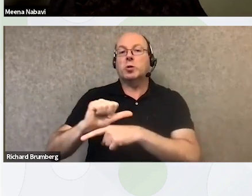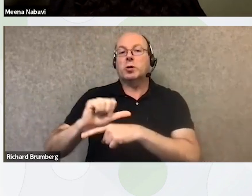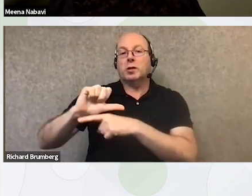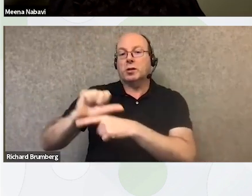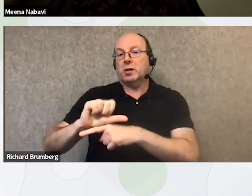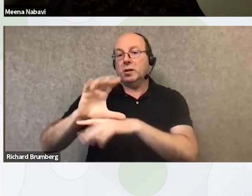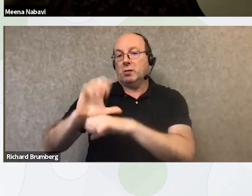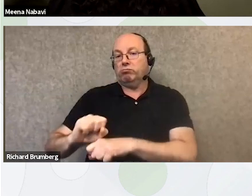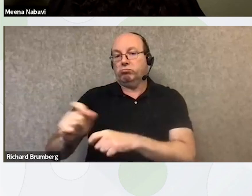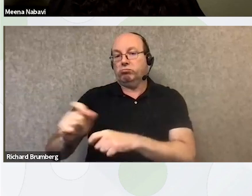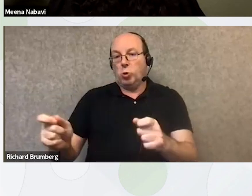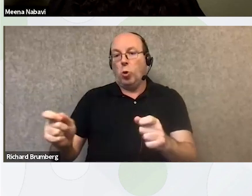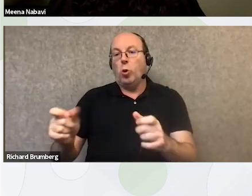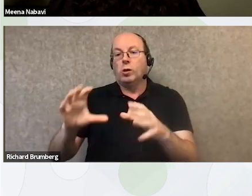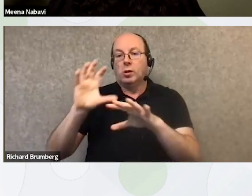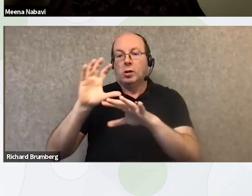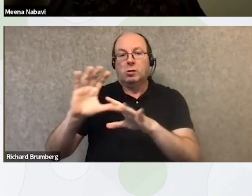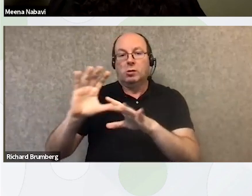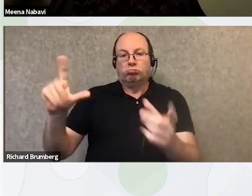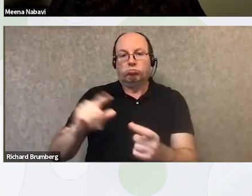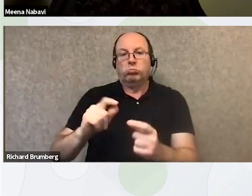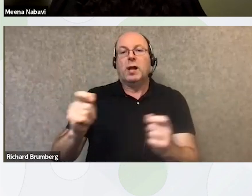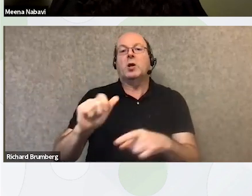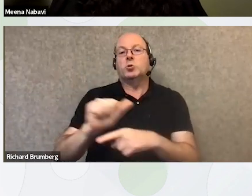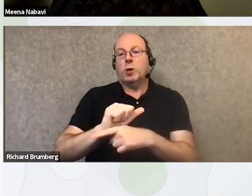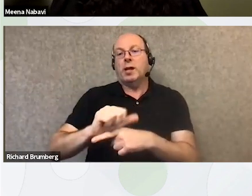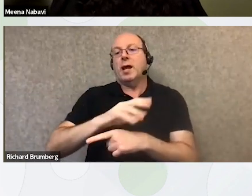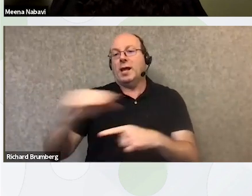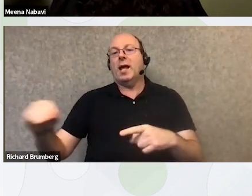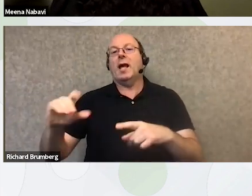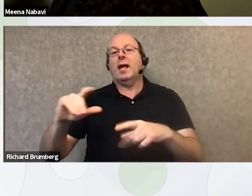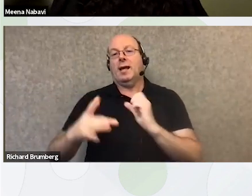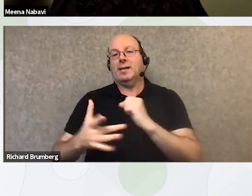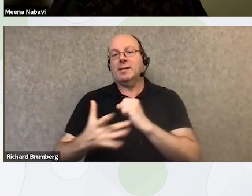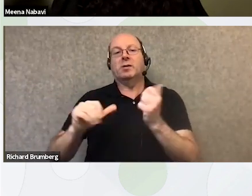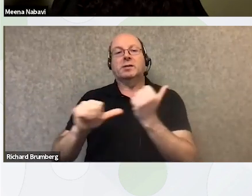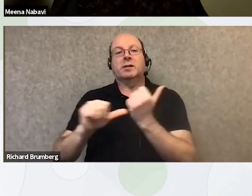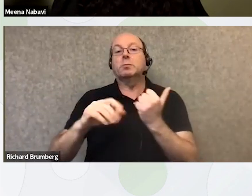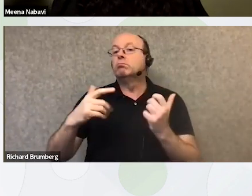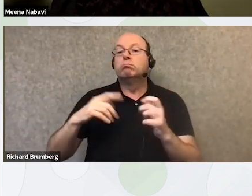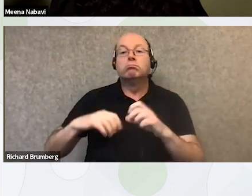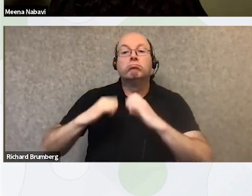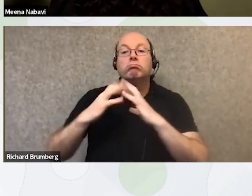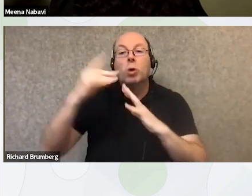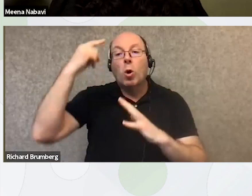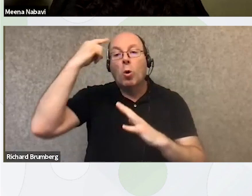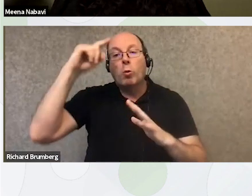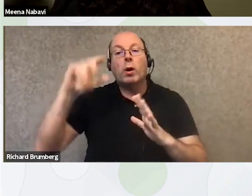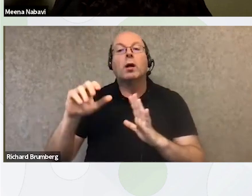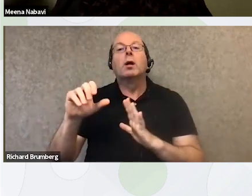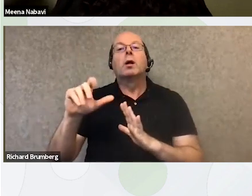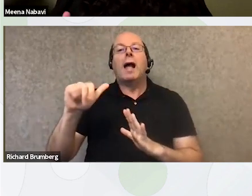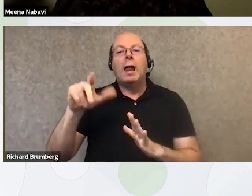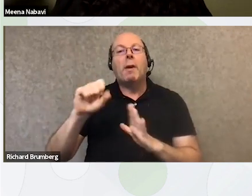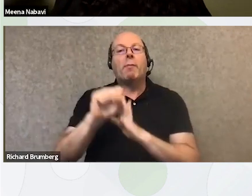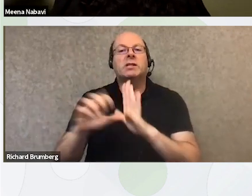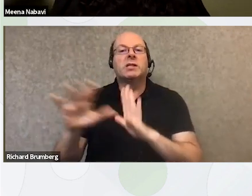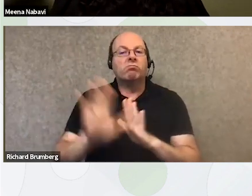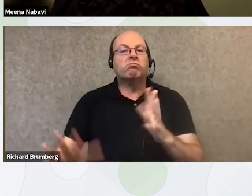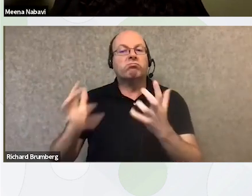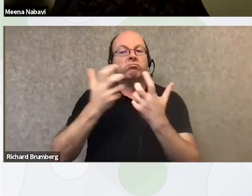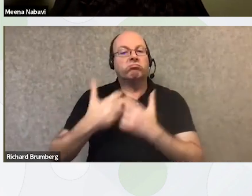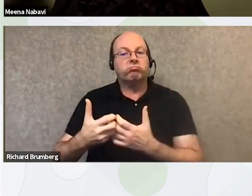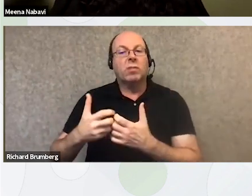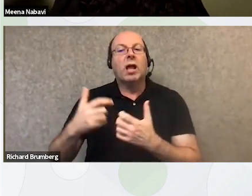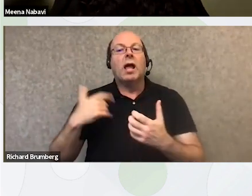the consultation and support service needs surrounding infection prevention and control throughout the state of Alabama. The center is a